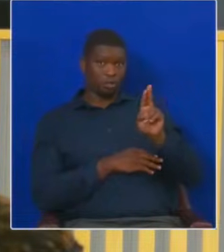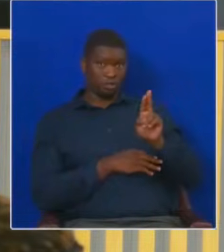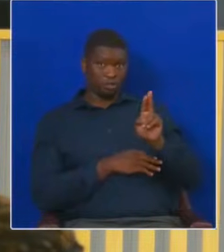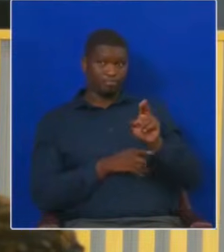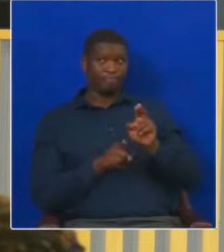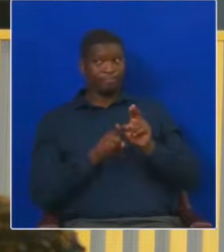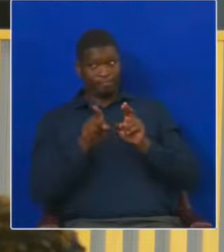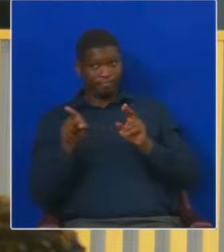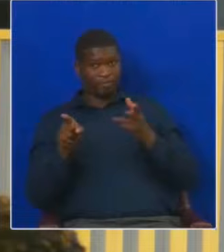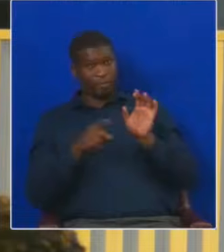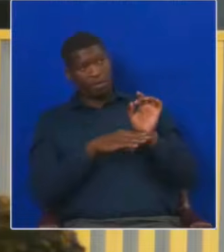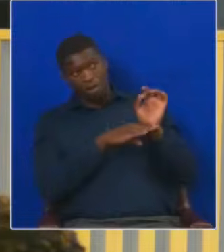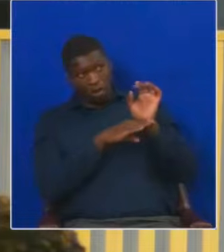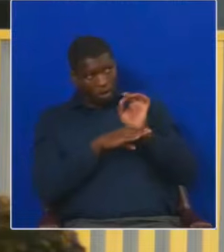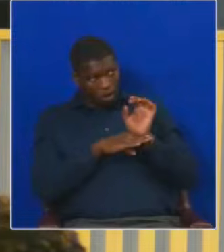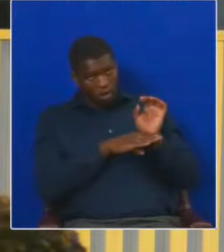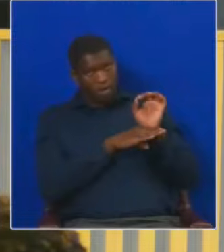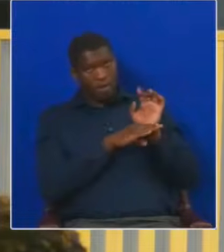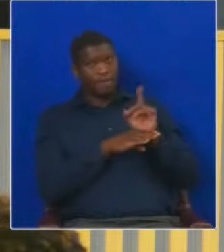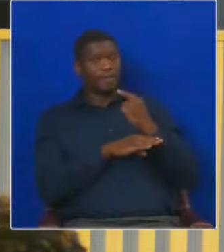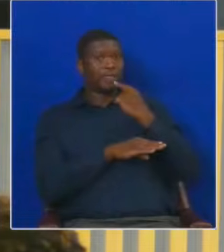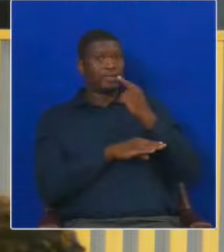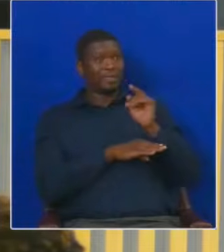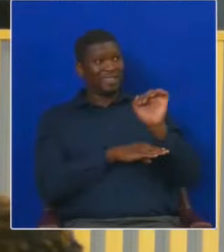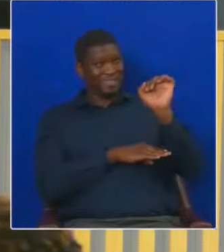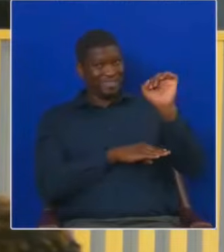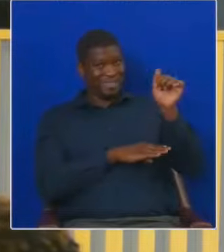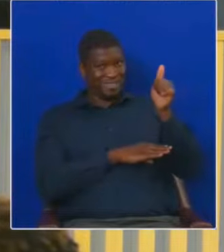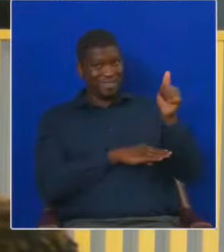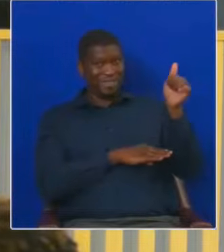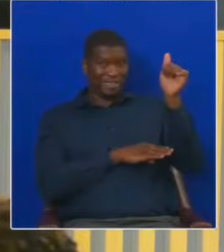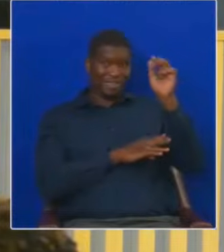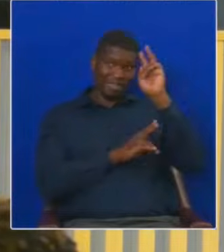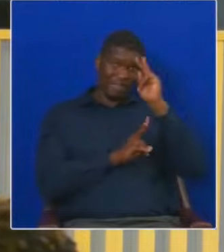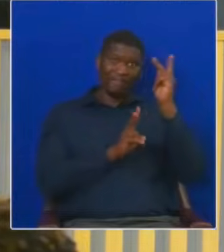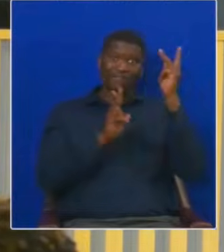his visit at the correctional facility,